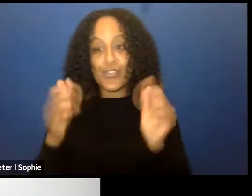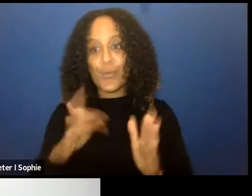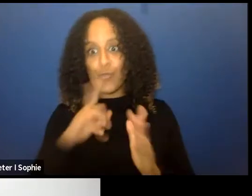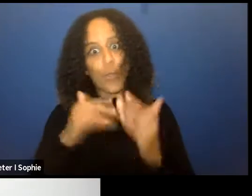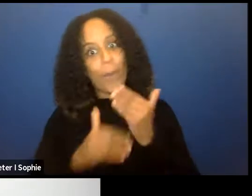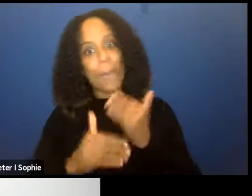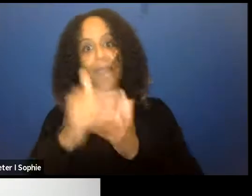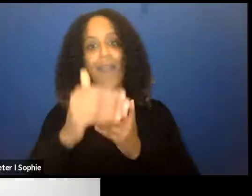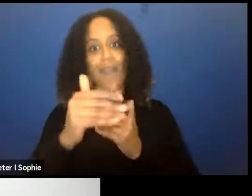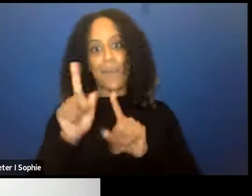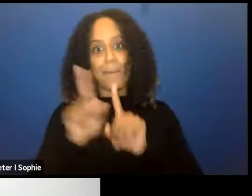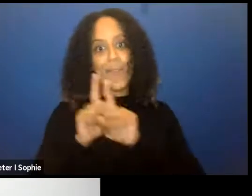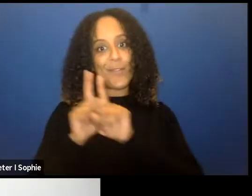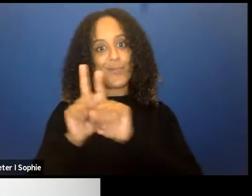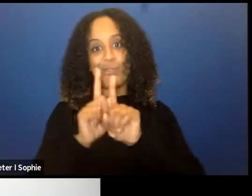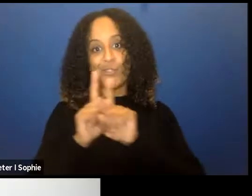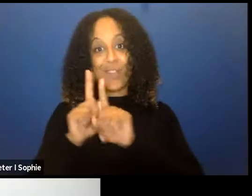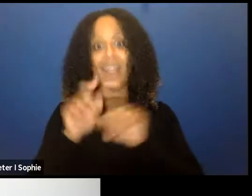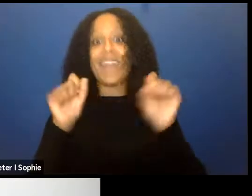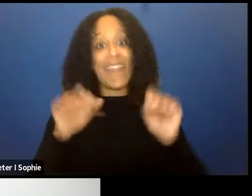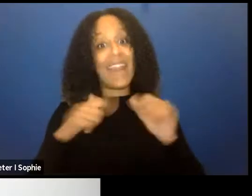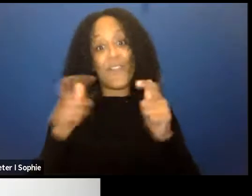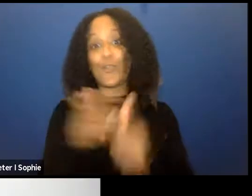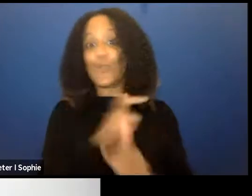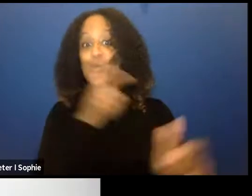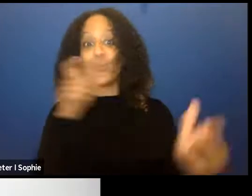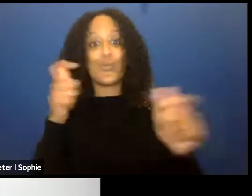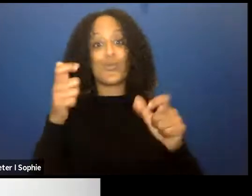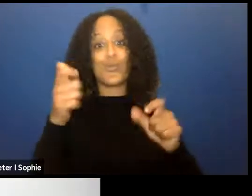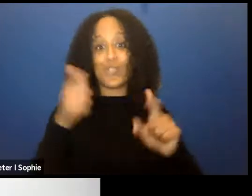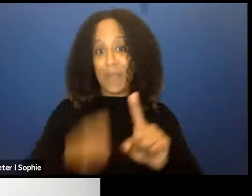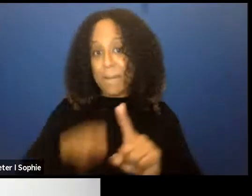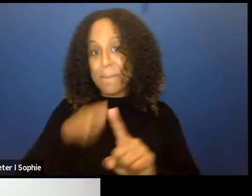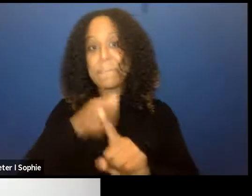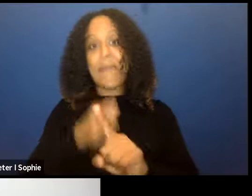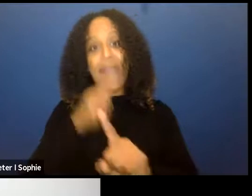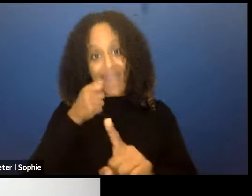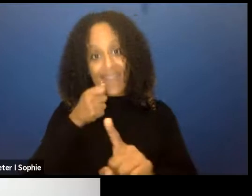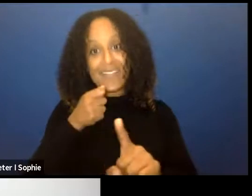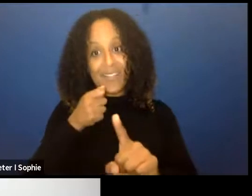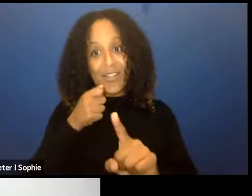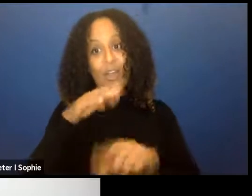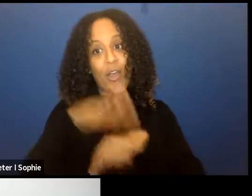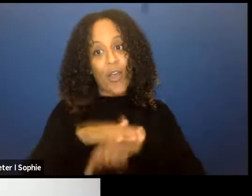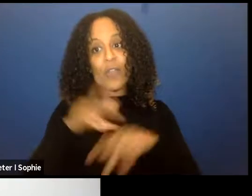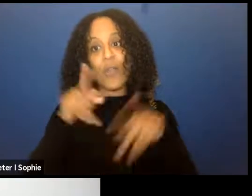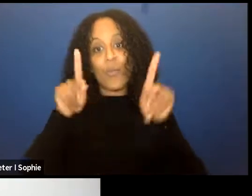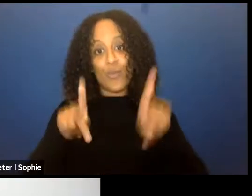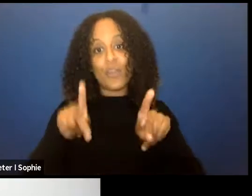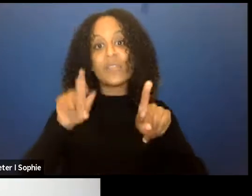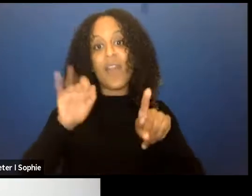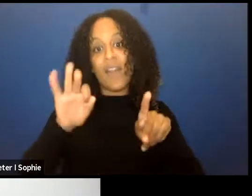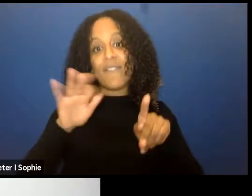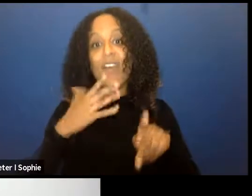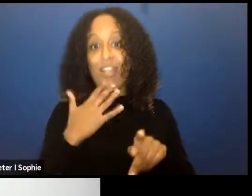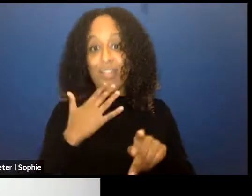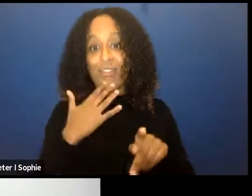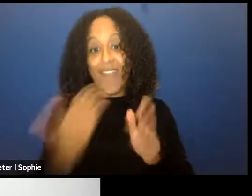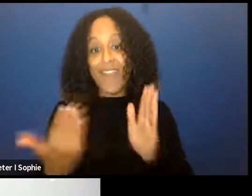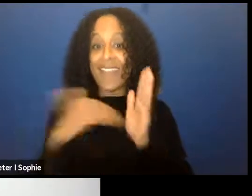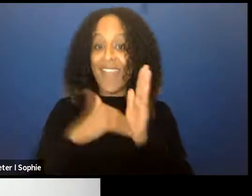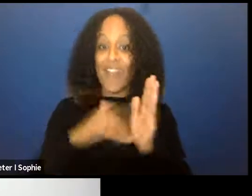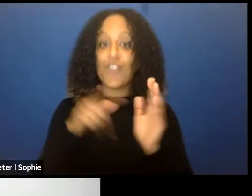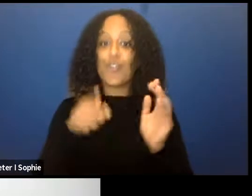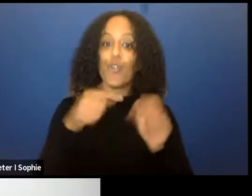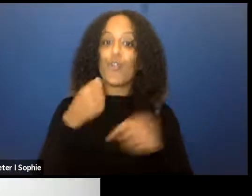beyond mentorship, can have a huge impact on a person of color. And again, you're